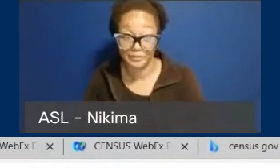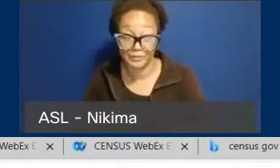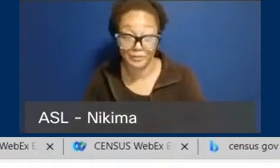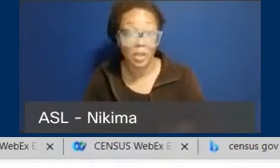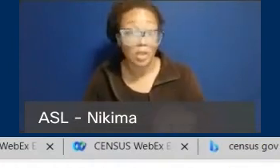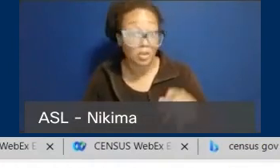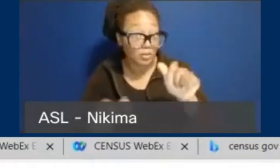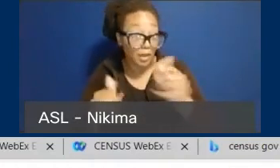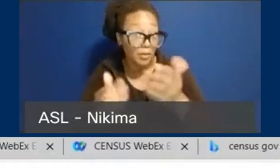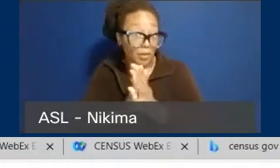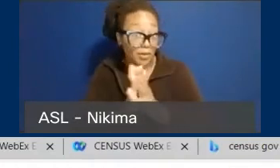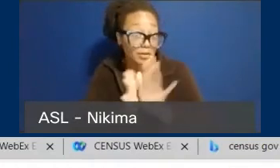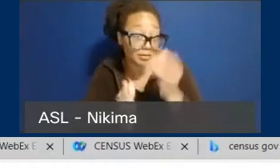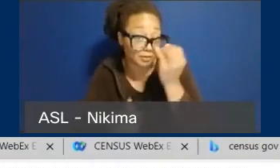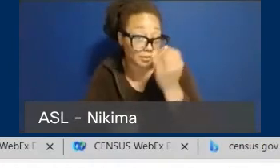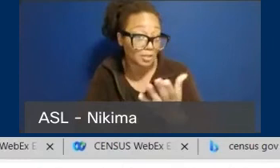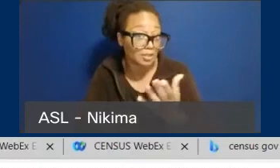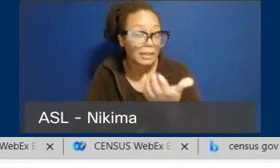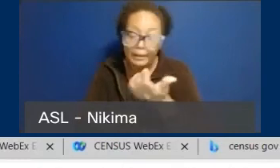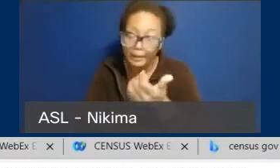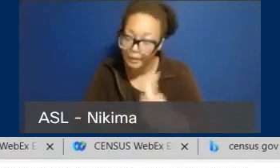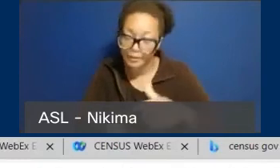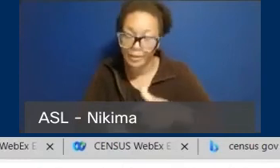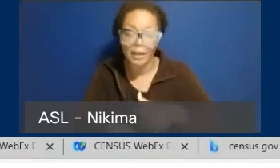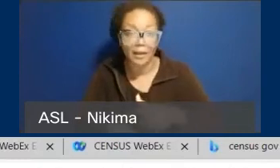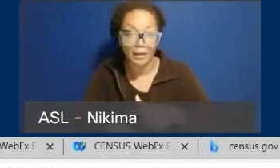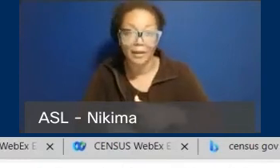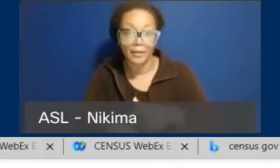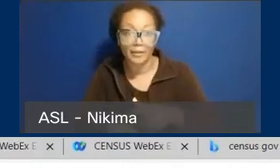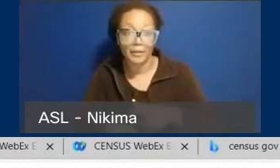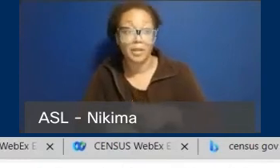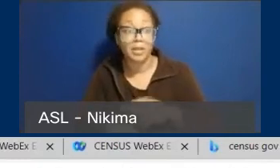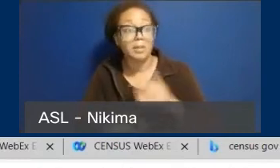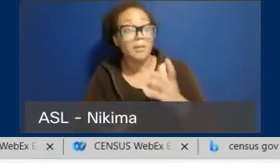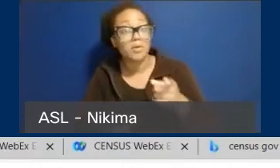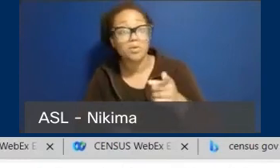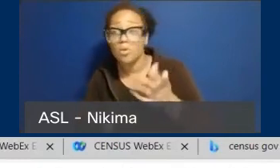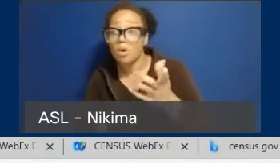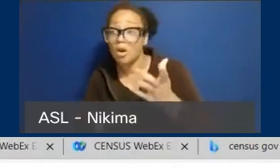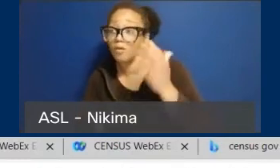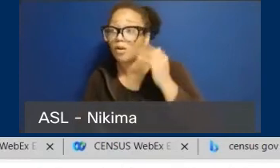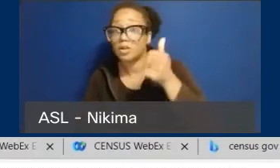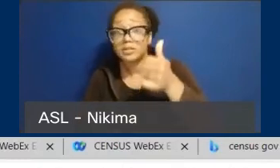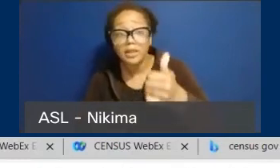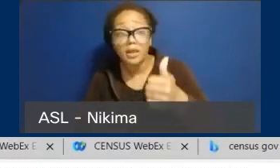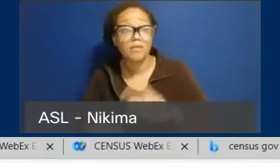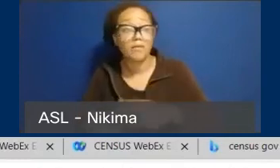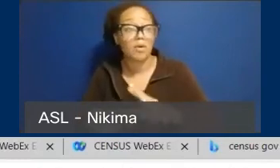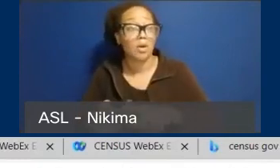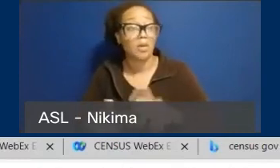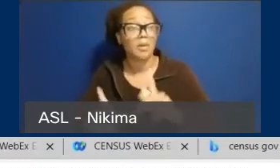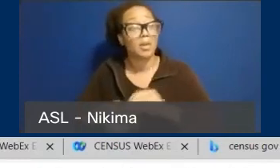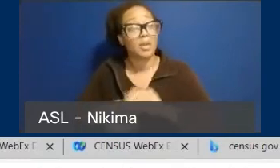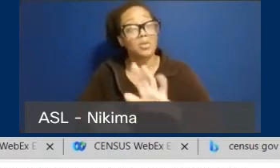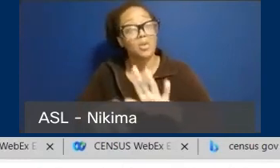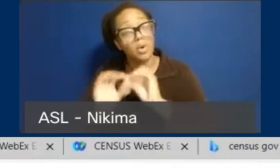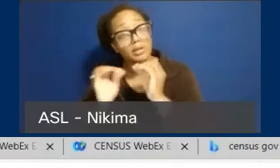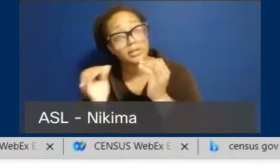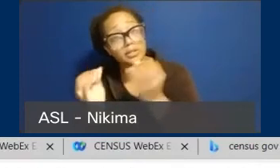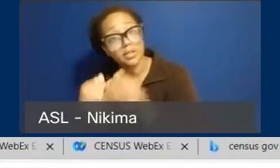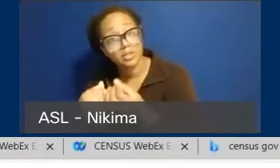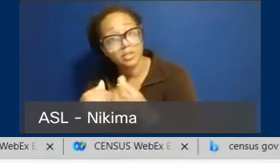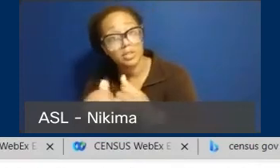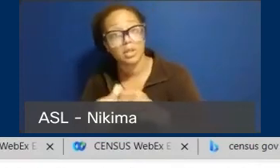request at any time that you're interested, for yourself, people in your organization, so